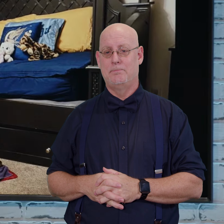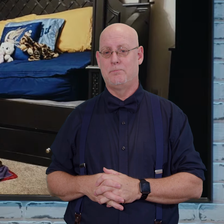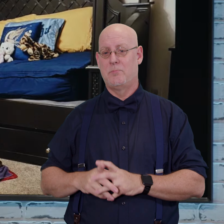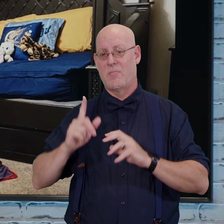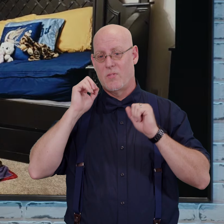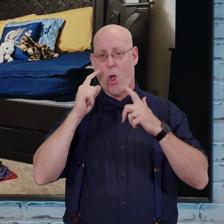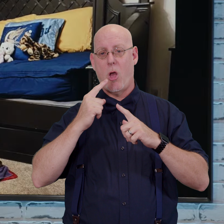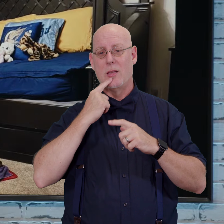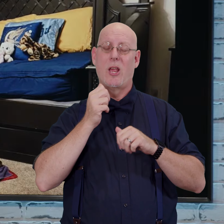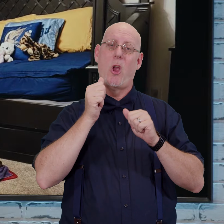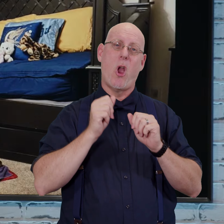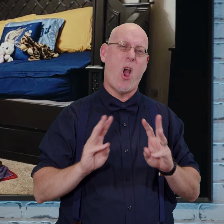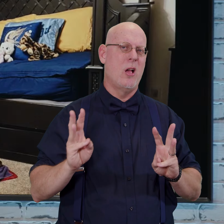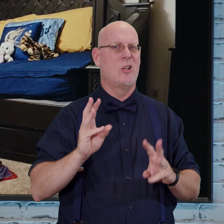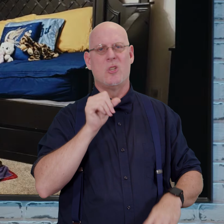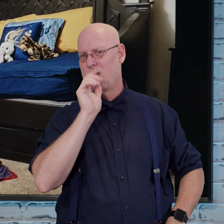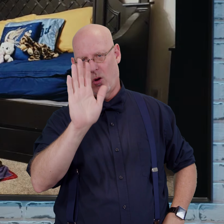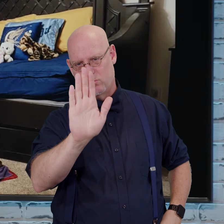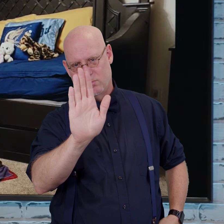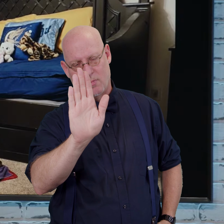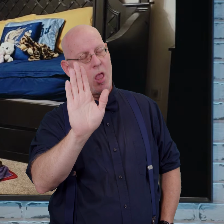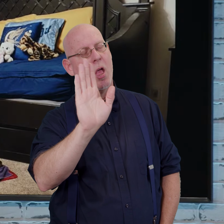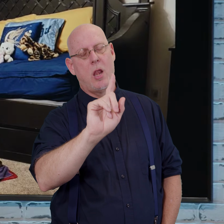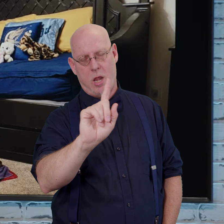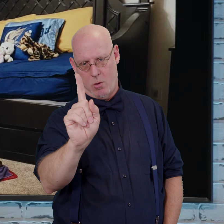Now, for all those who said, oh, don't even give me that.